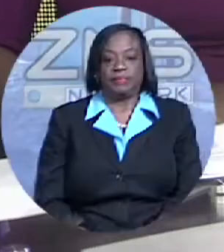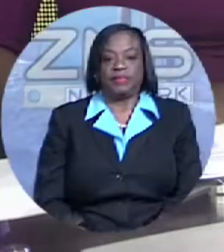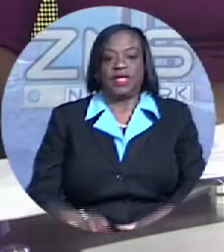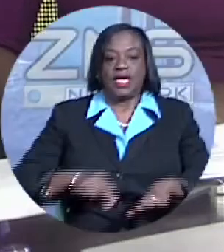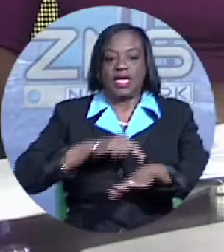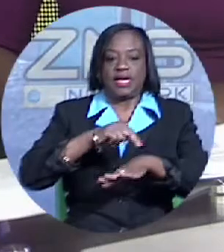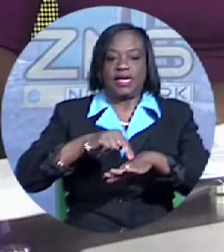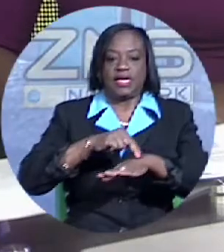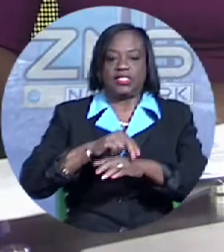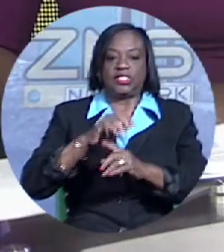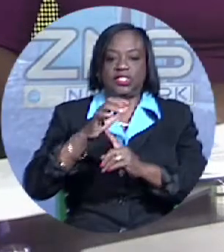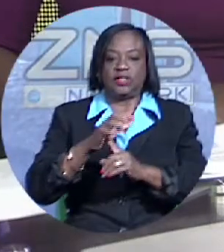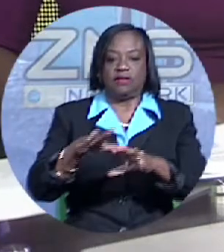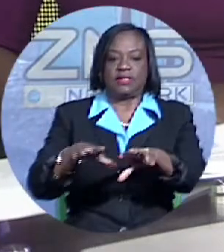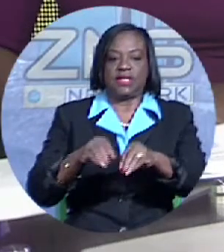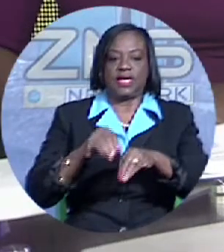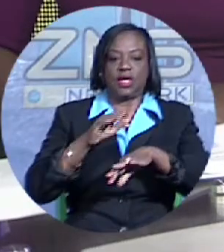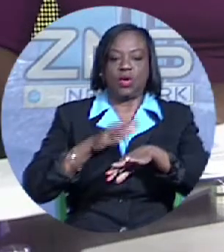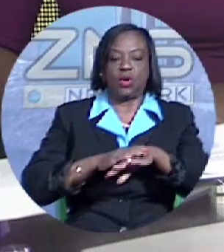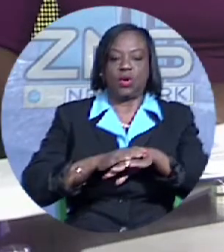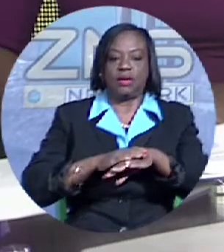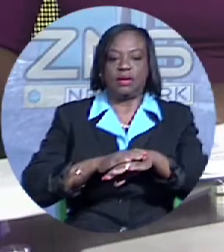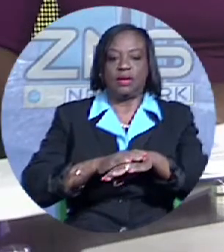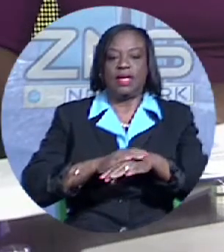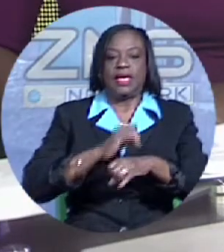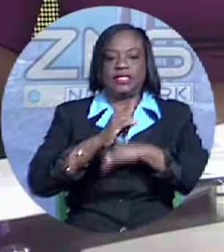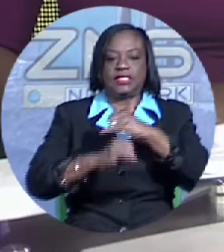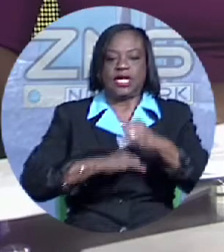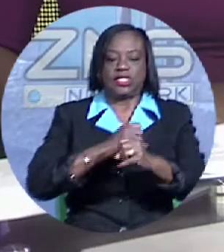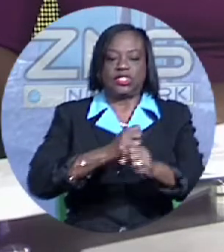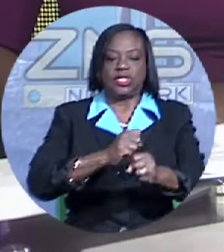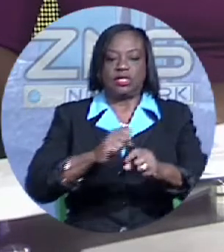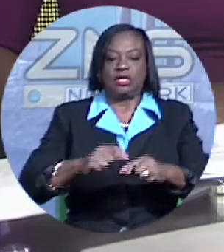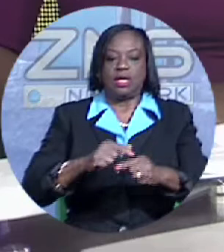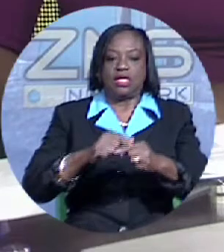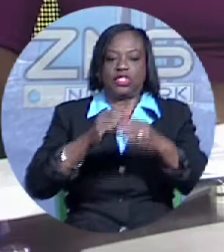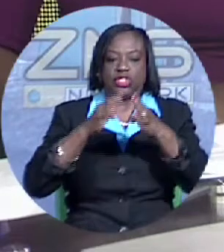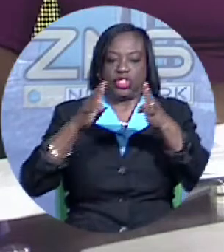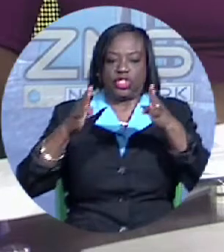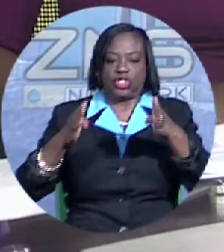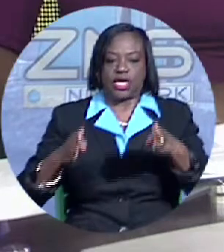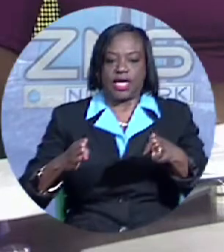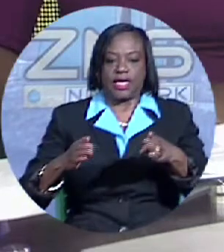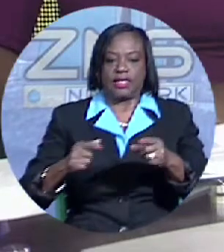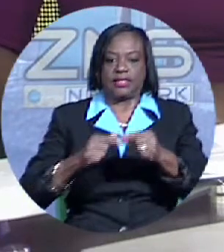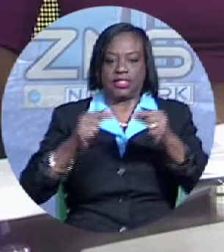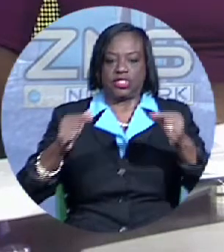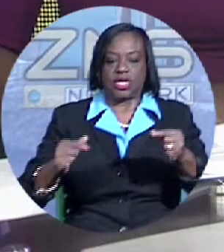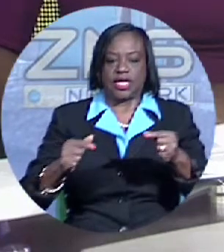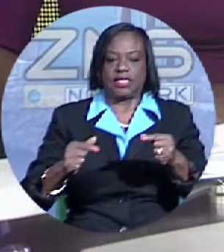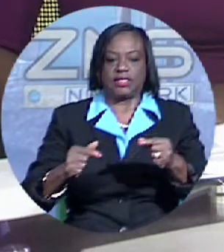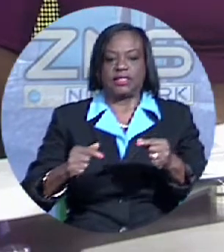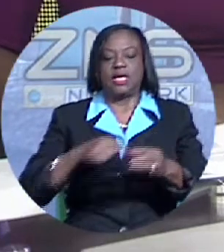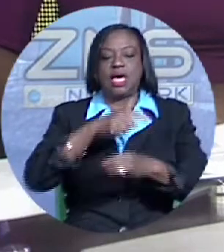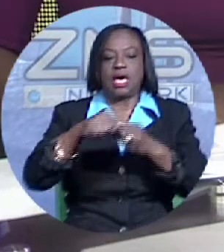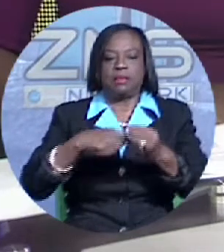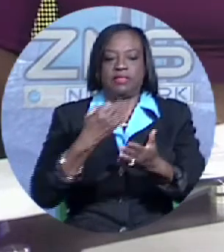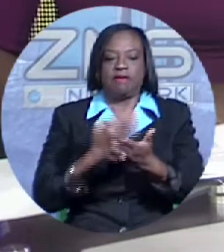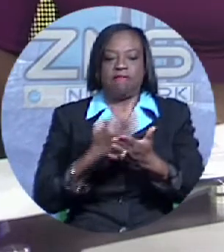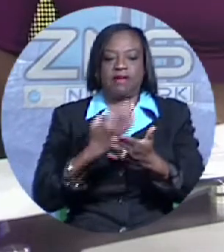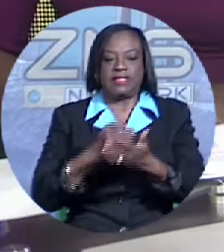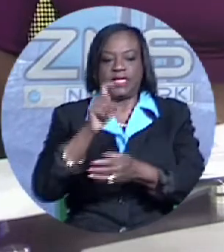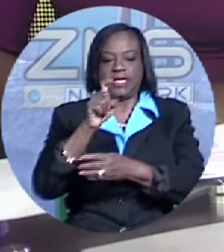The nation's chief taking on international giants who have hampered the Bahamas' access to critical funding needed in achieving the